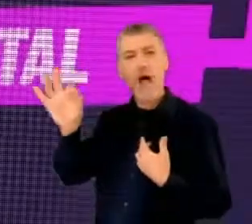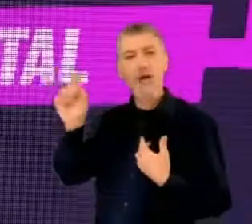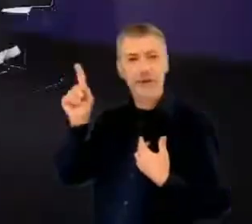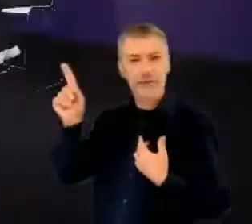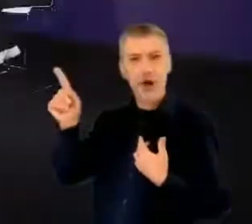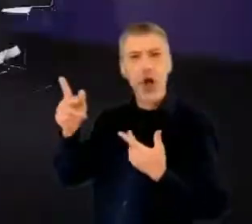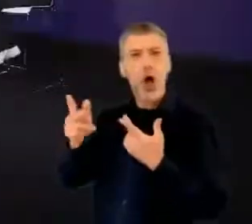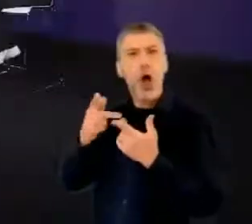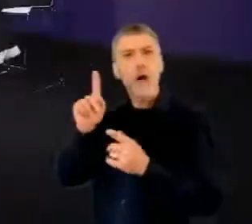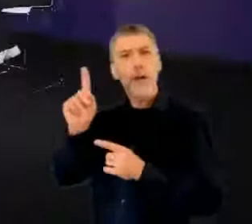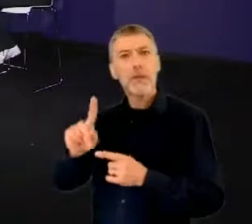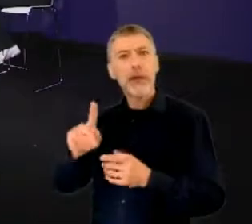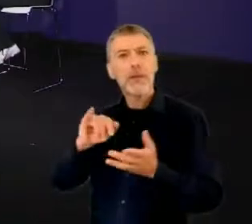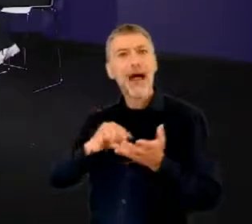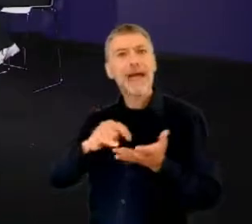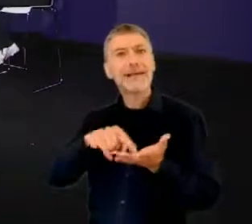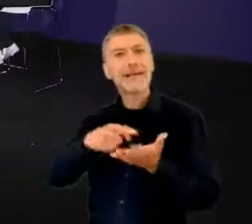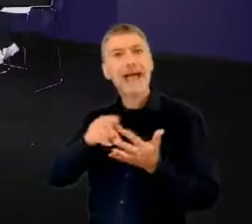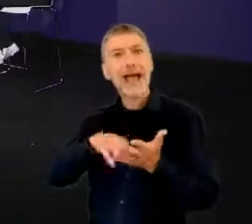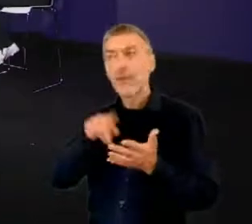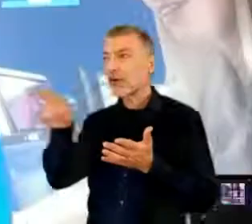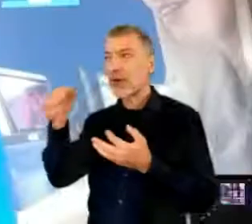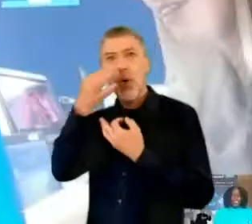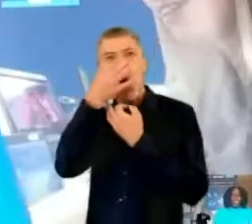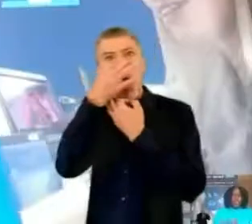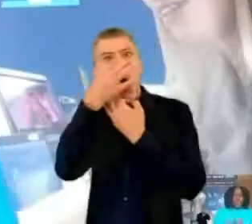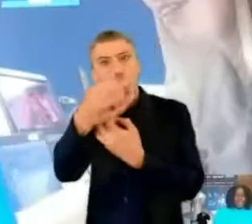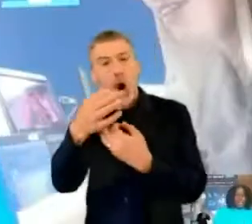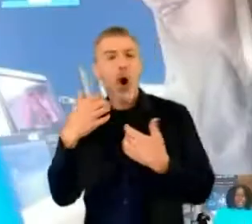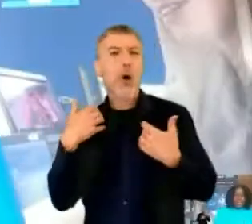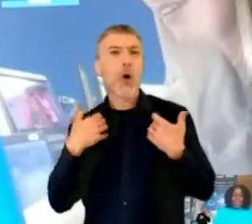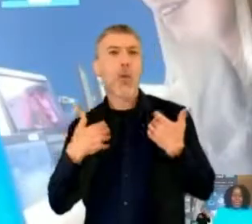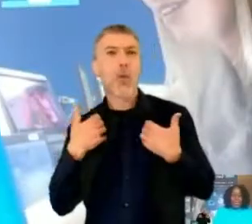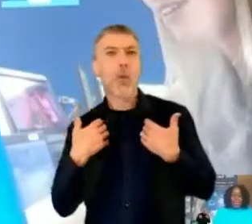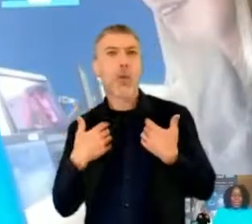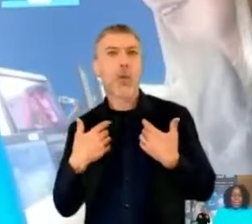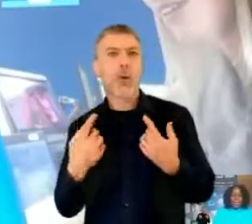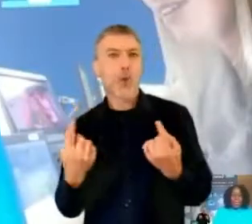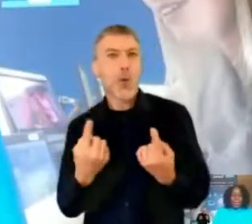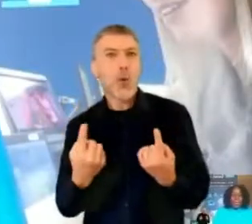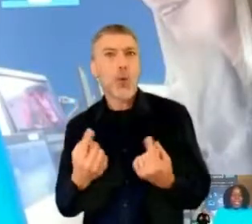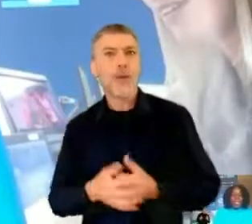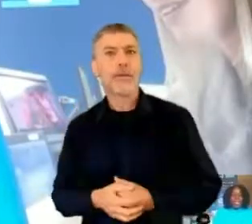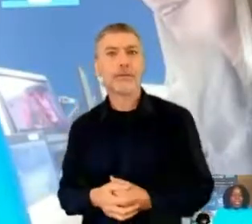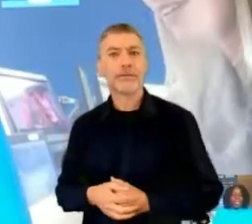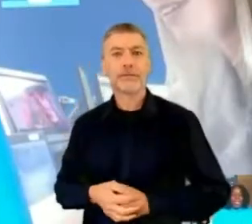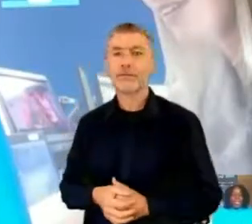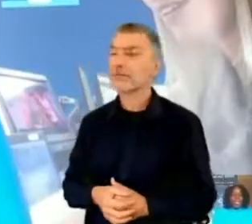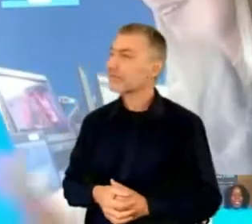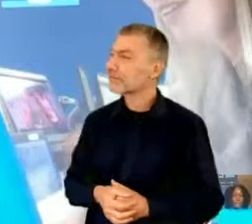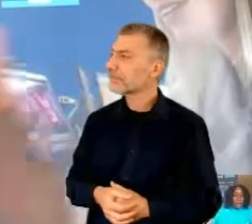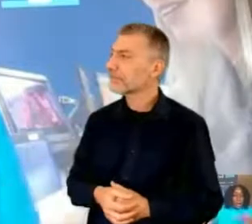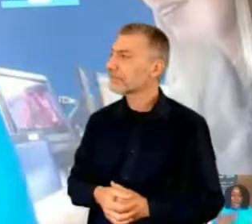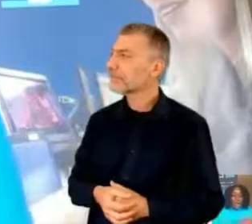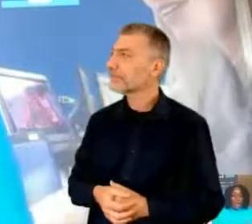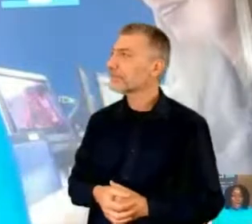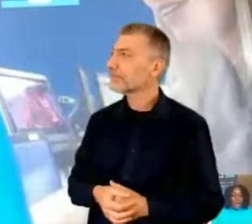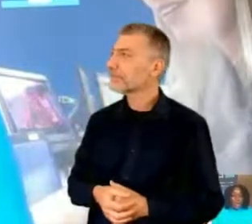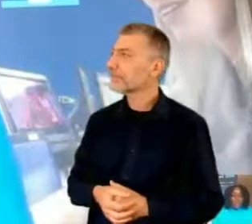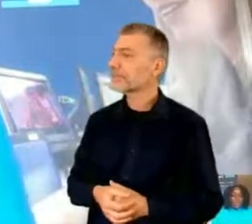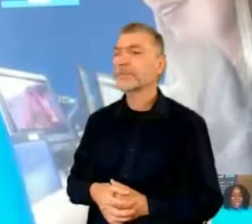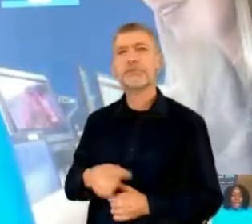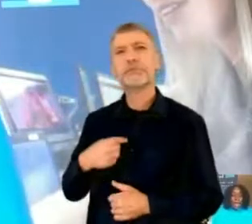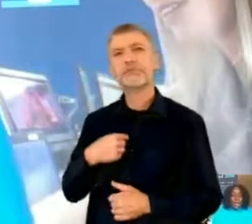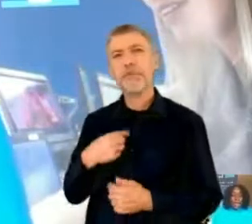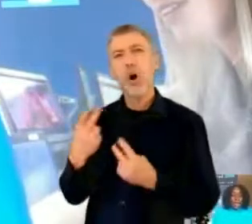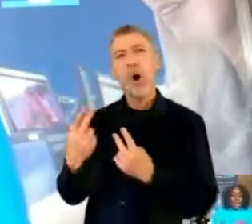have inspired you? Oh, wow, that's a great question. So I think that going back to my family,